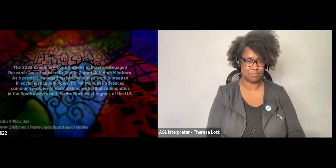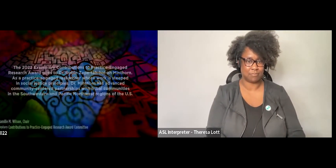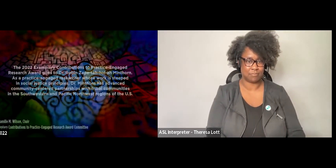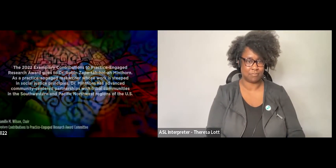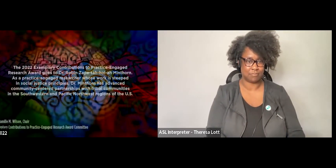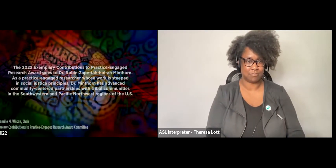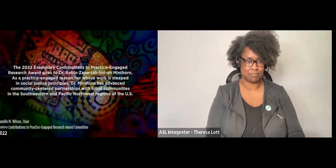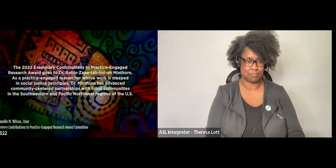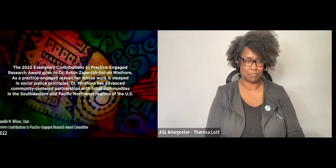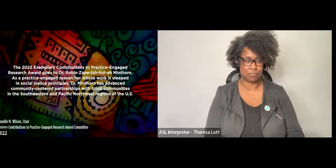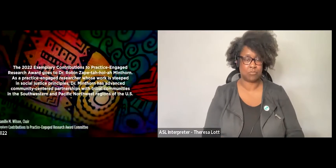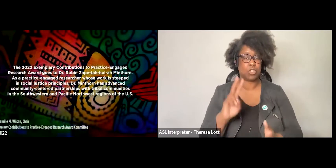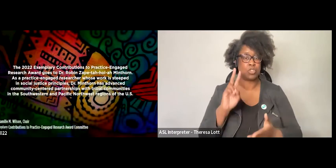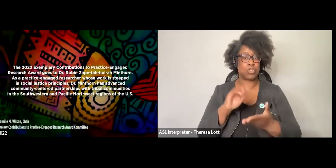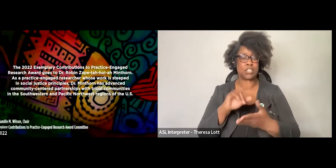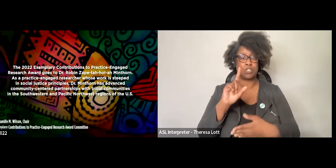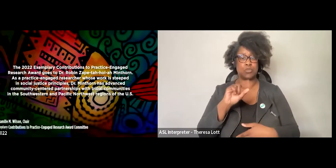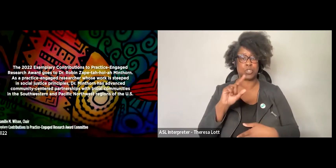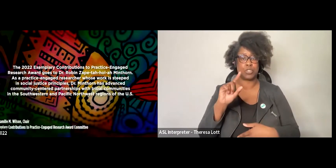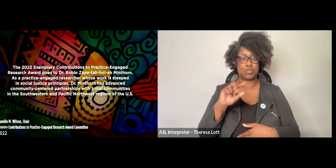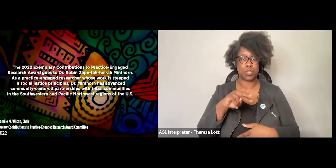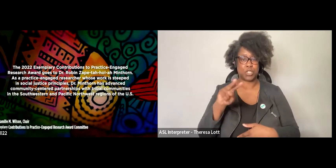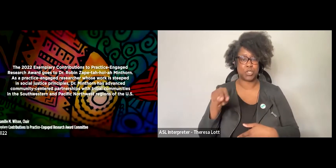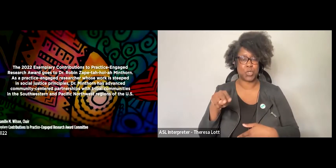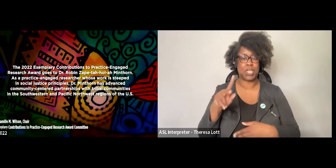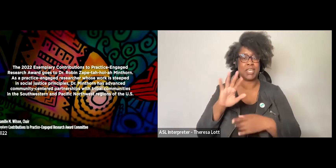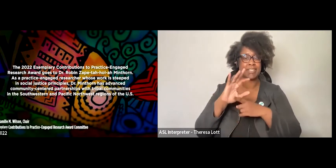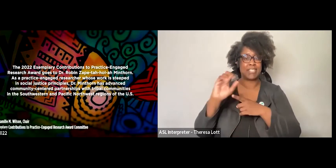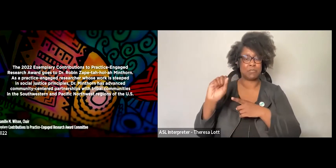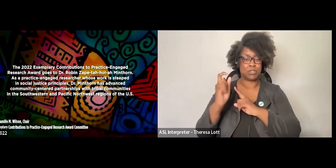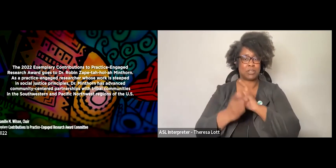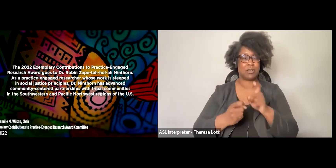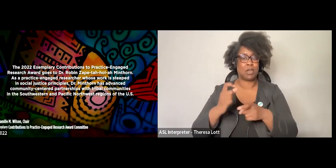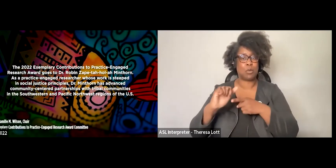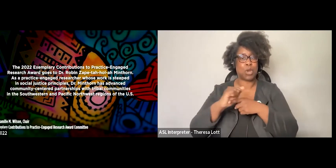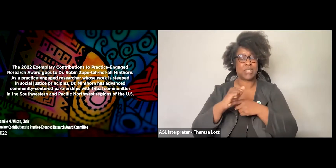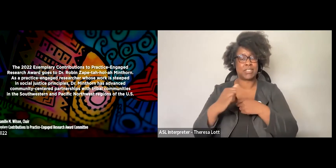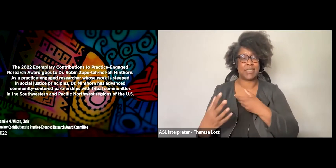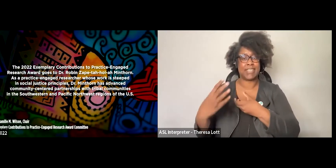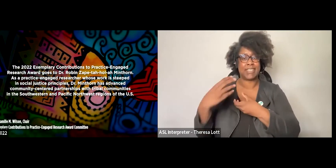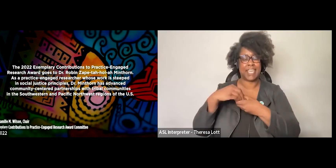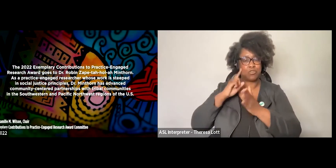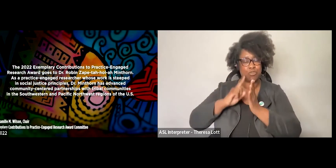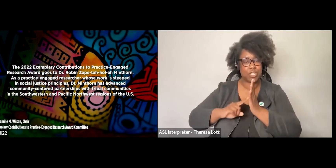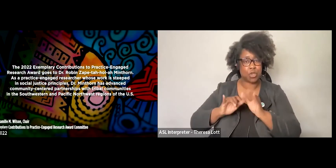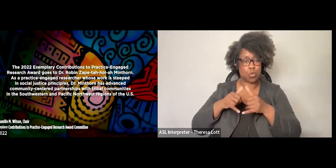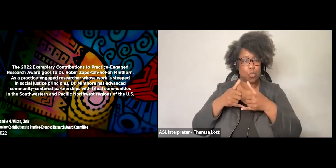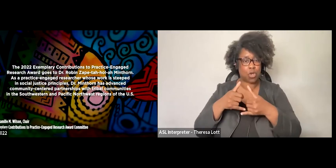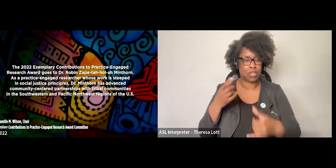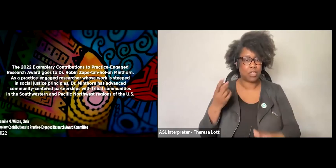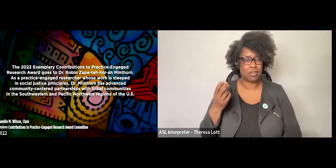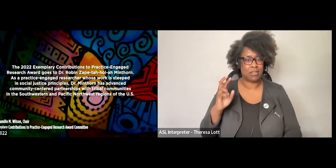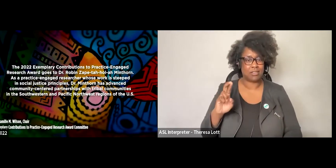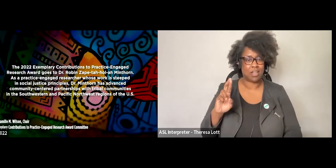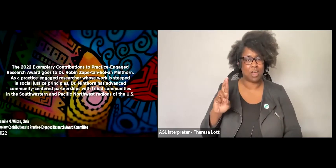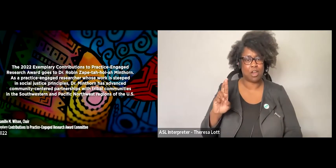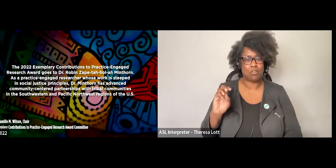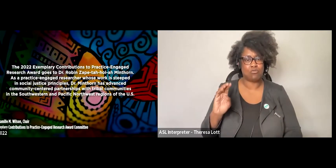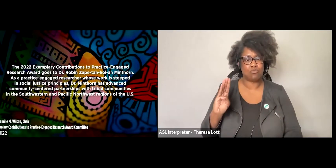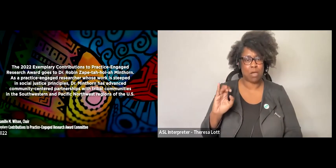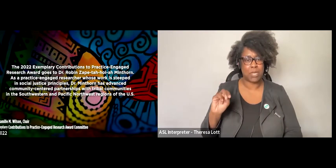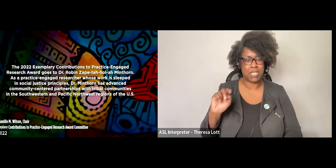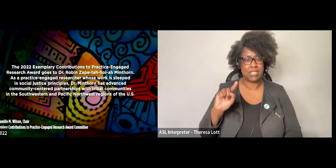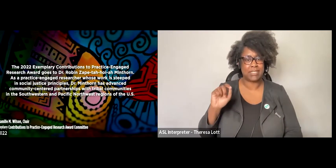The 2022 Exemplary Contributions to Practice Engaged Research Award goes to Dr. Robin